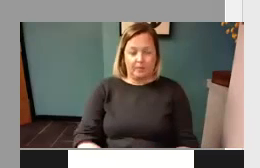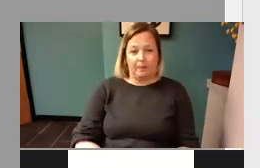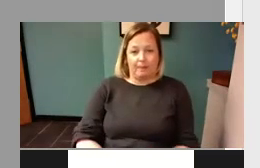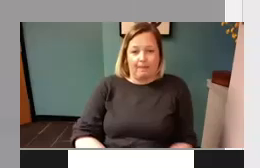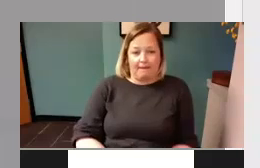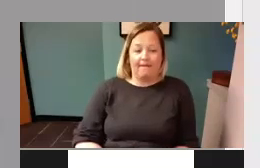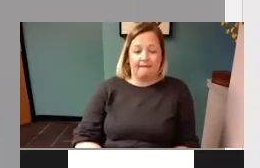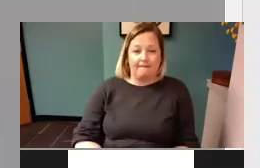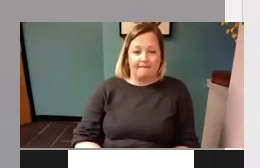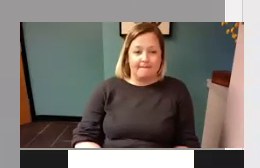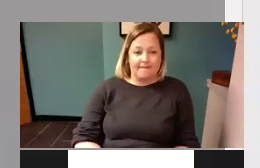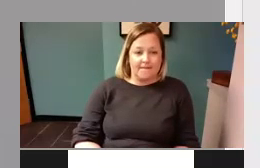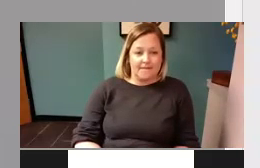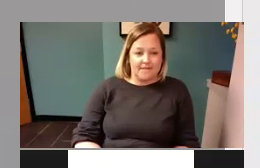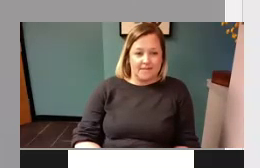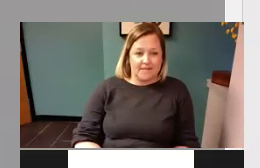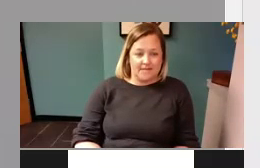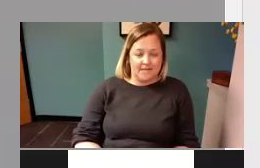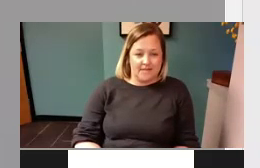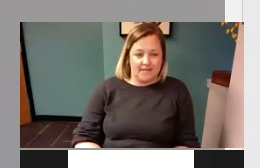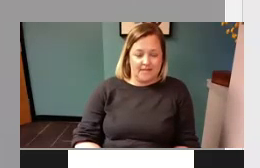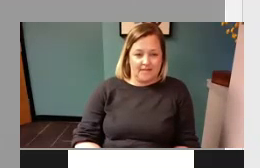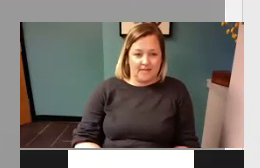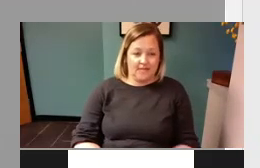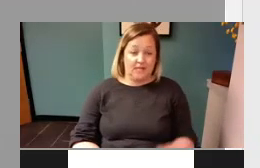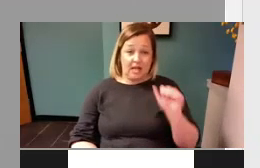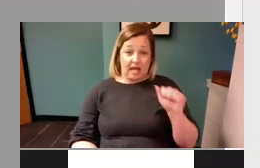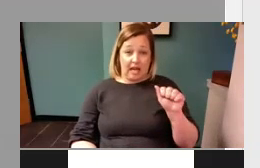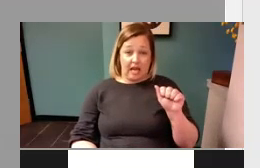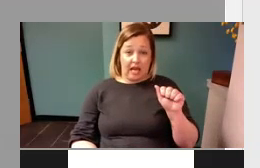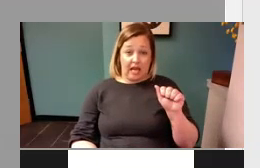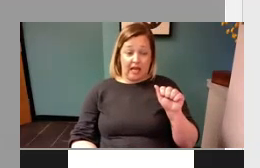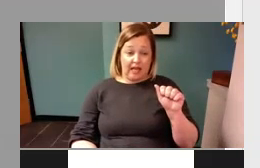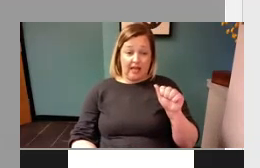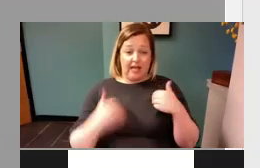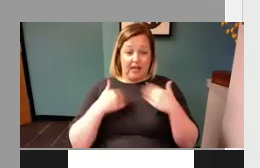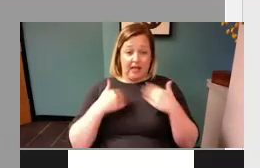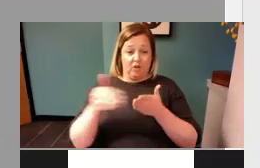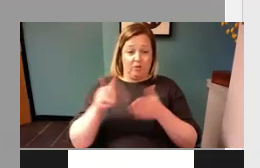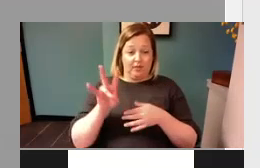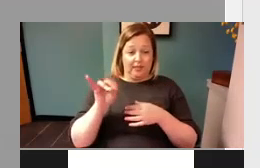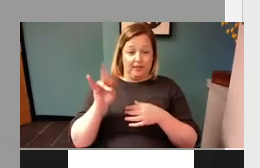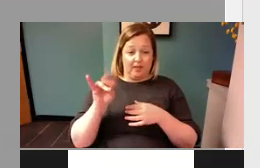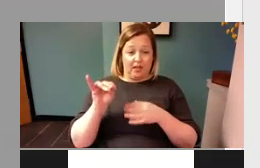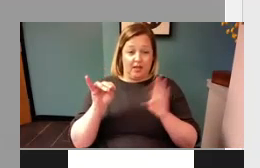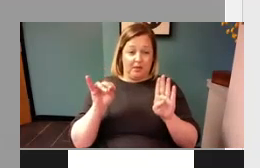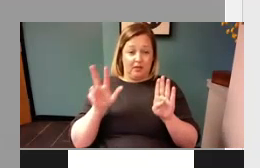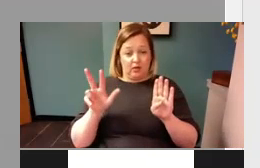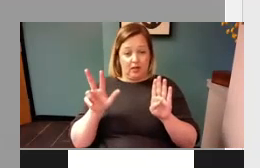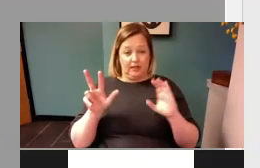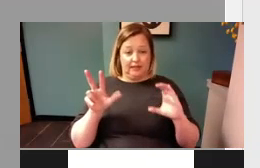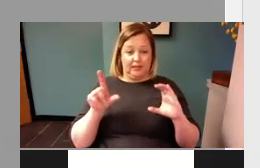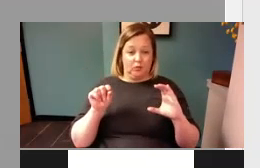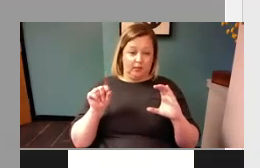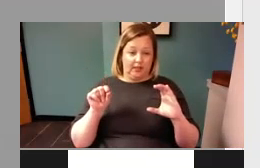okay, so let me just take this particular scenario where A had a frequency of 70, B had 3, C had 20, and D had 37,